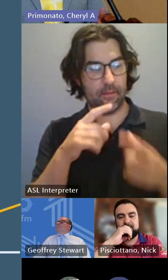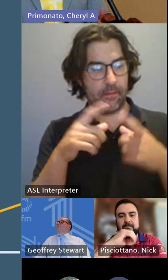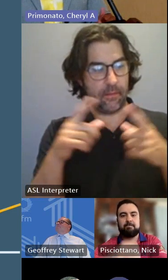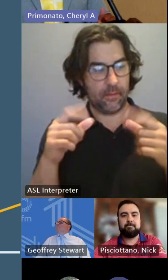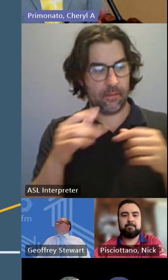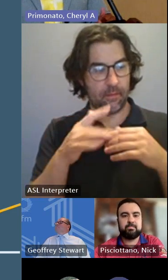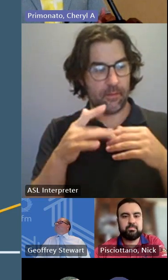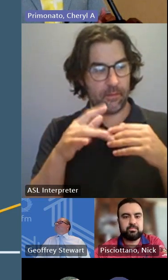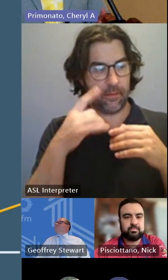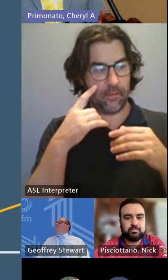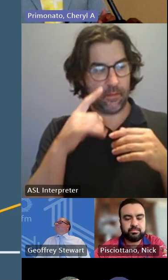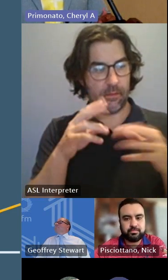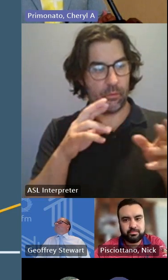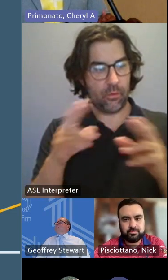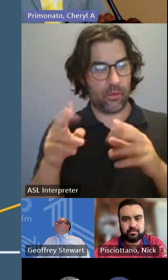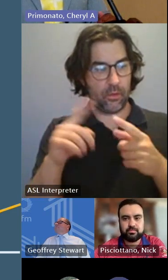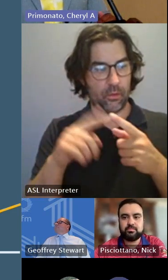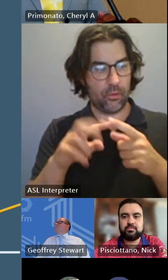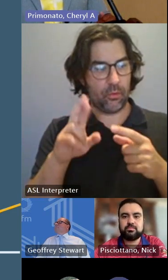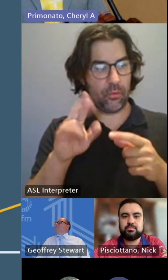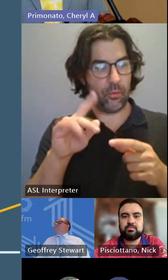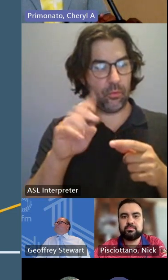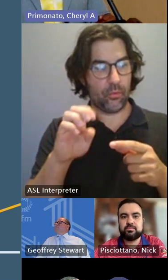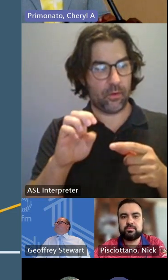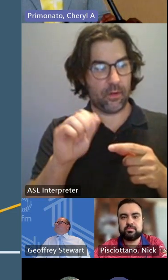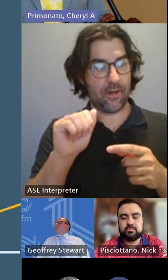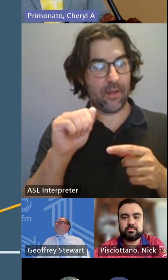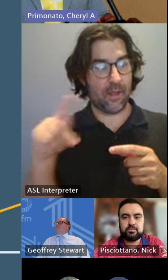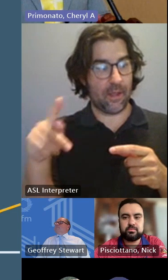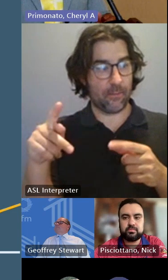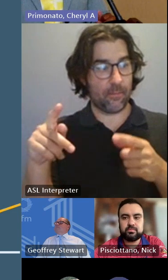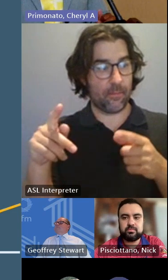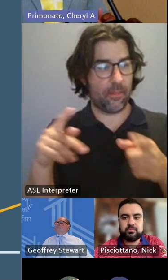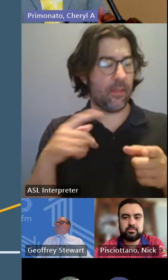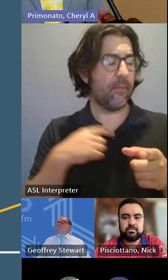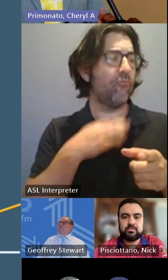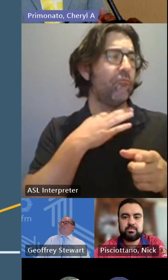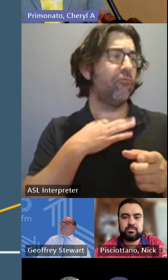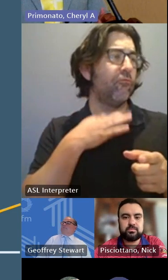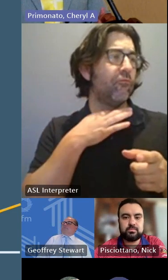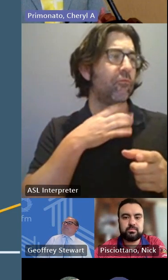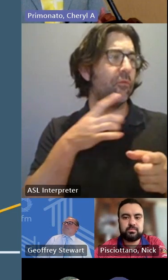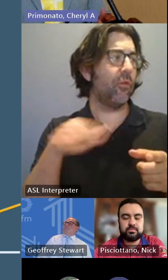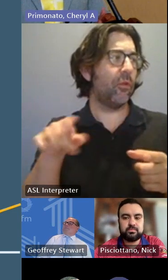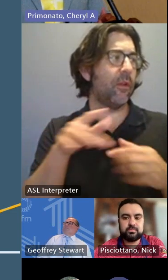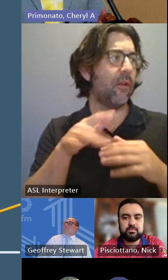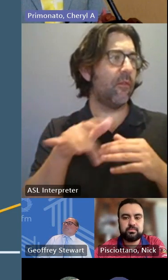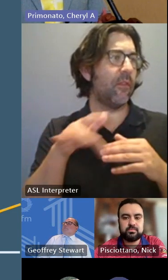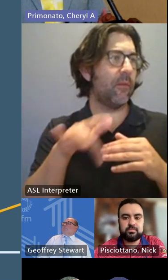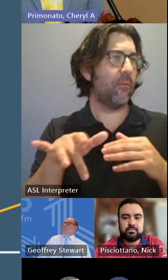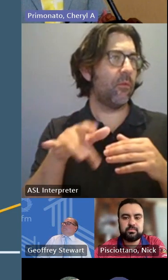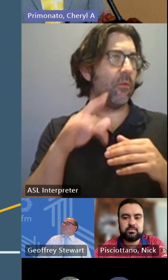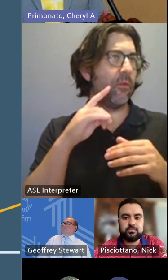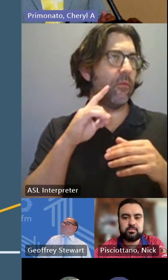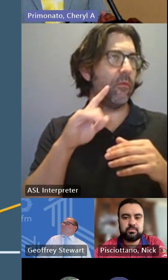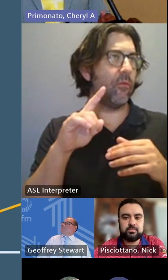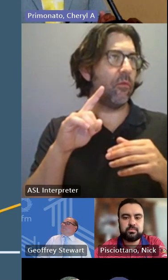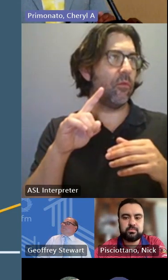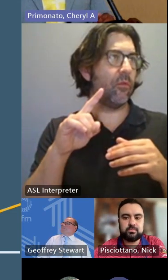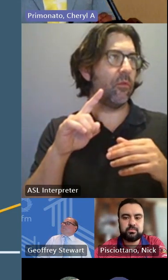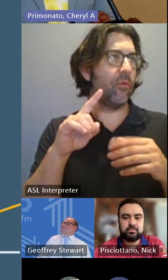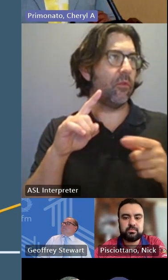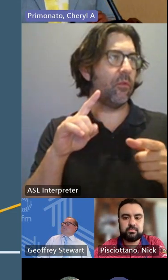through the Ready to Ride app. Are they, just for my clarification, is it also made available in the card form as